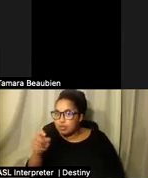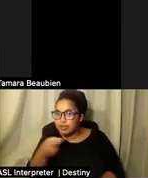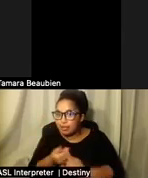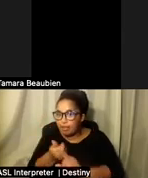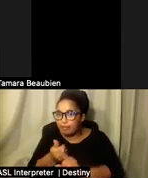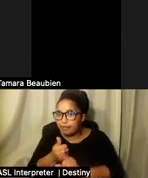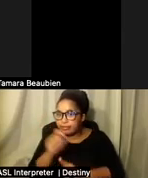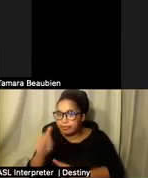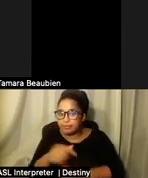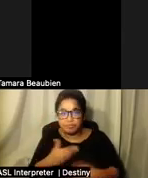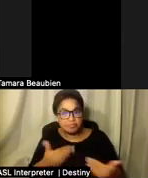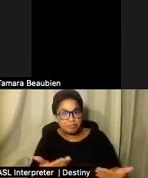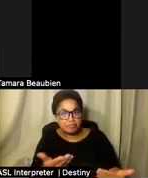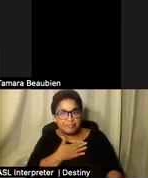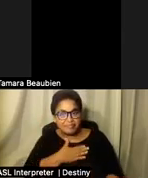question. Go right ahead.